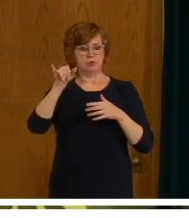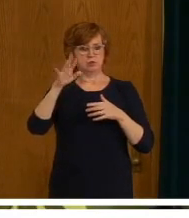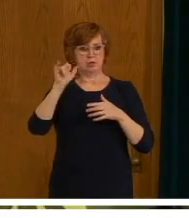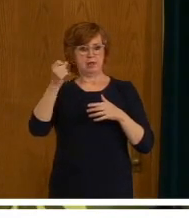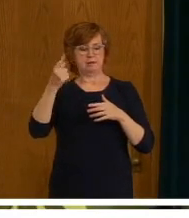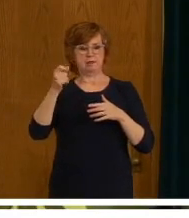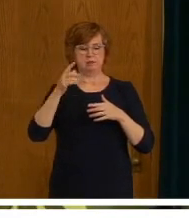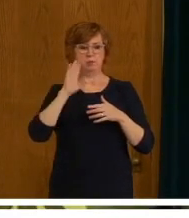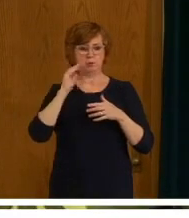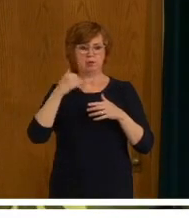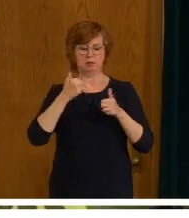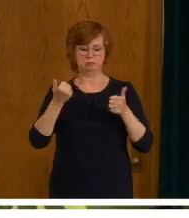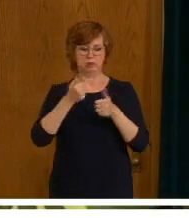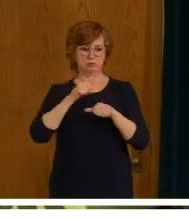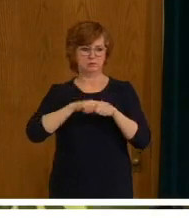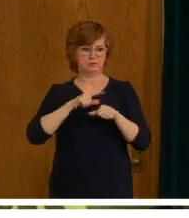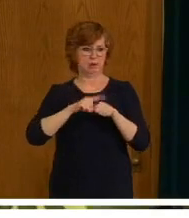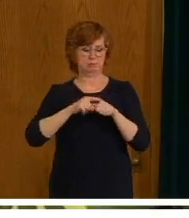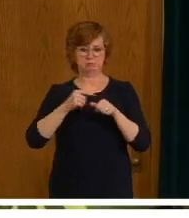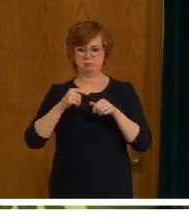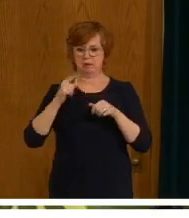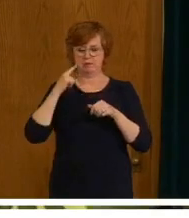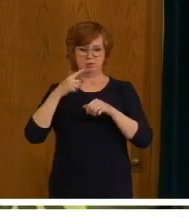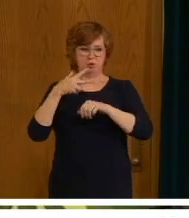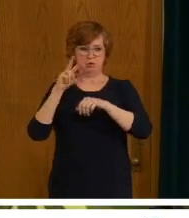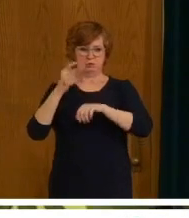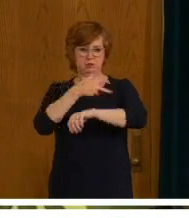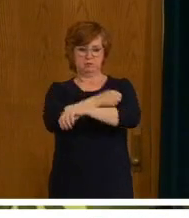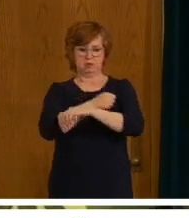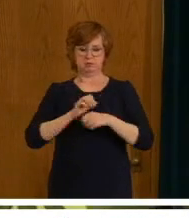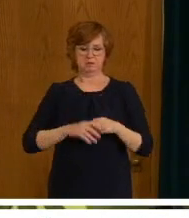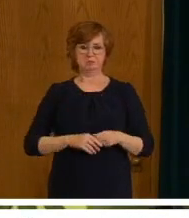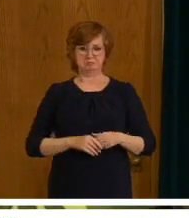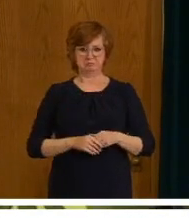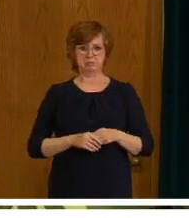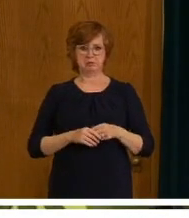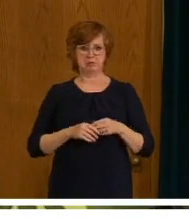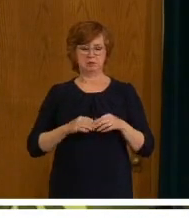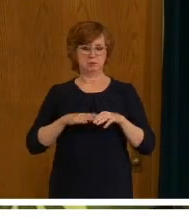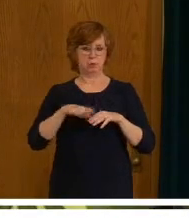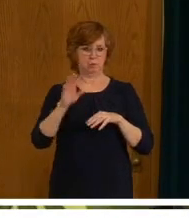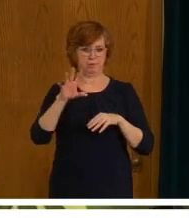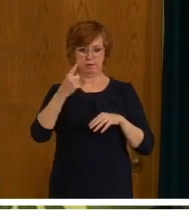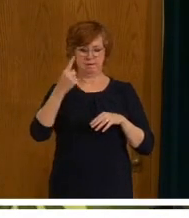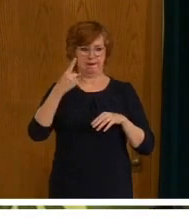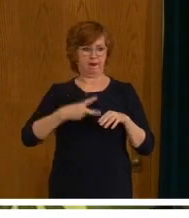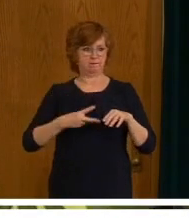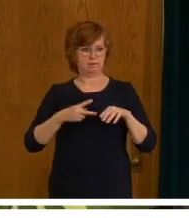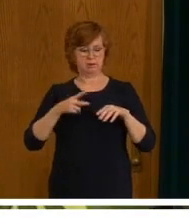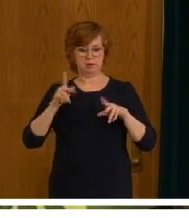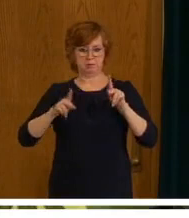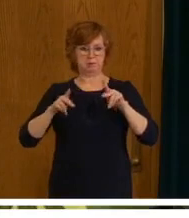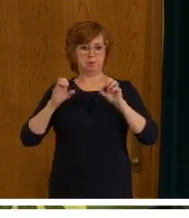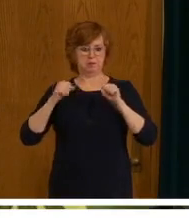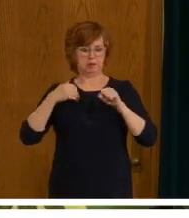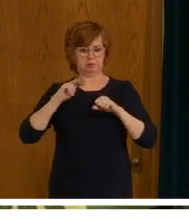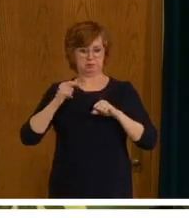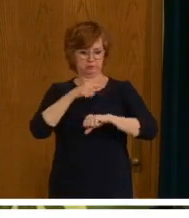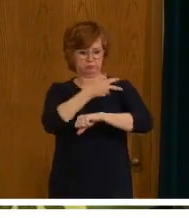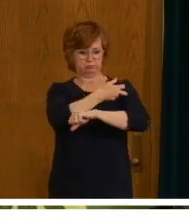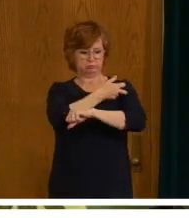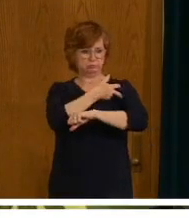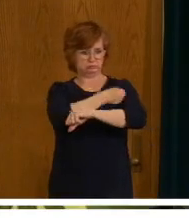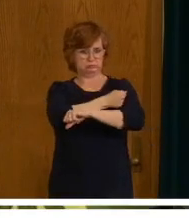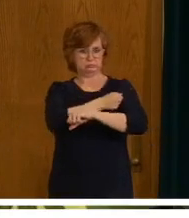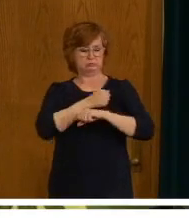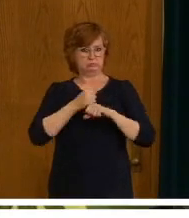in time. Well over half of Saskatchewan people will be eligible to receive their second dose by that